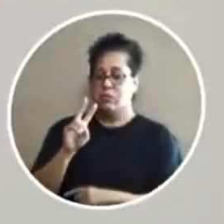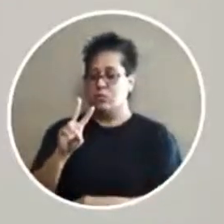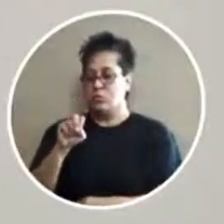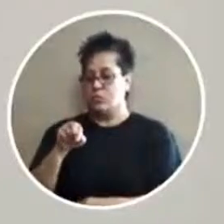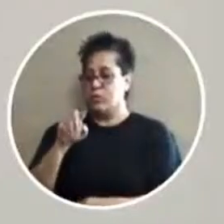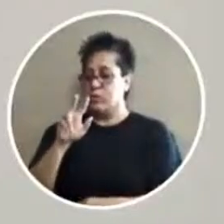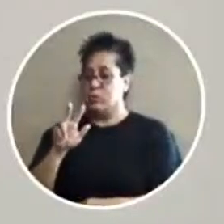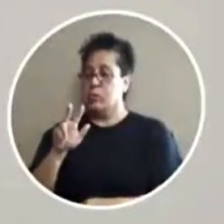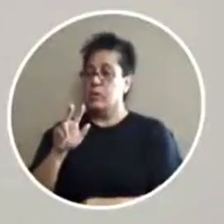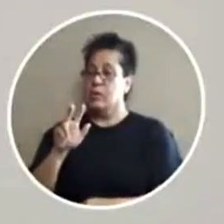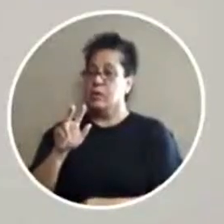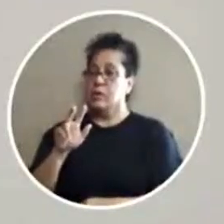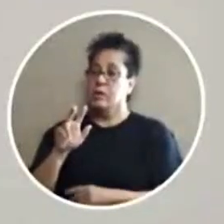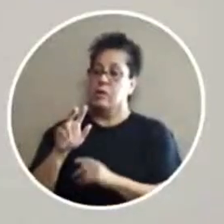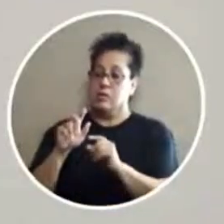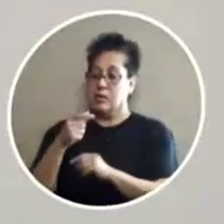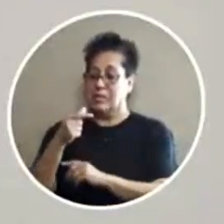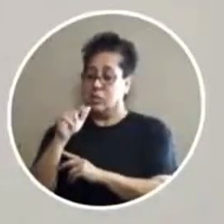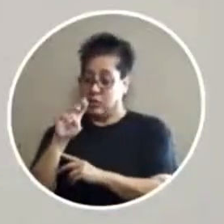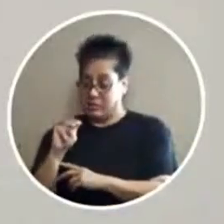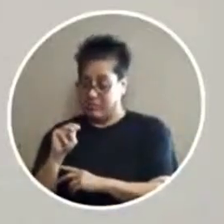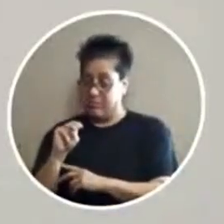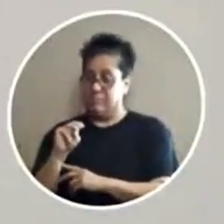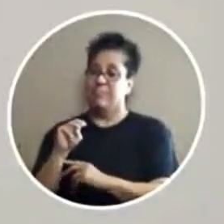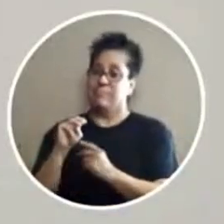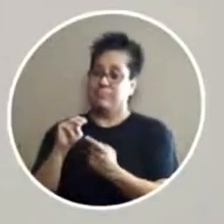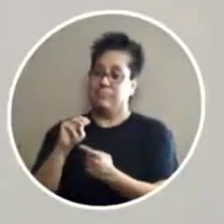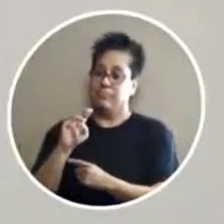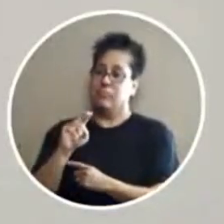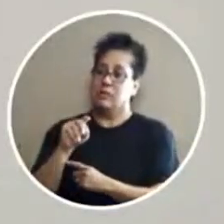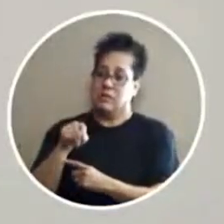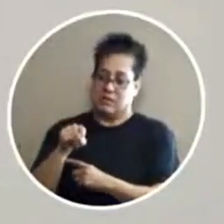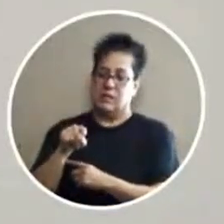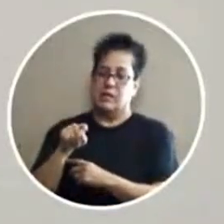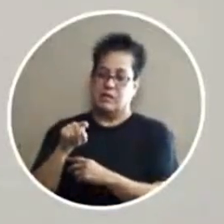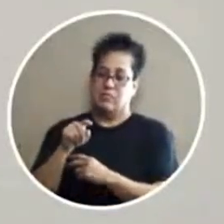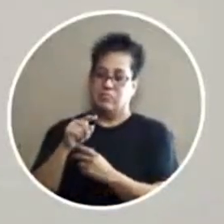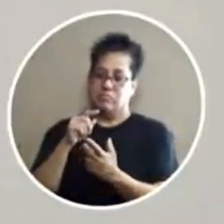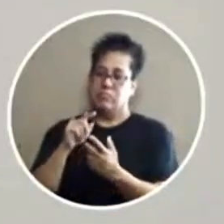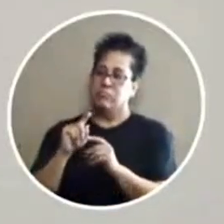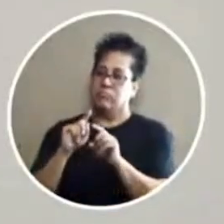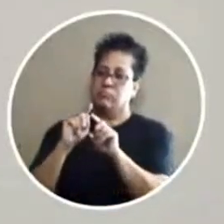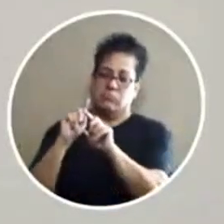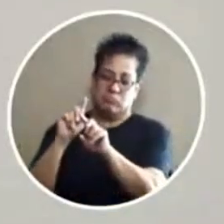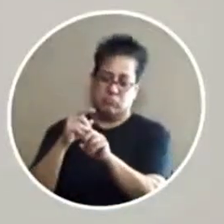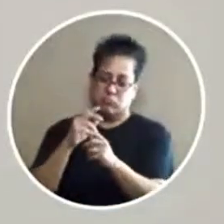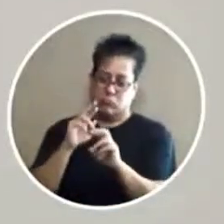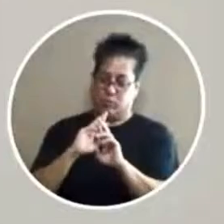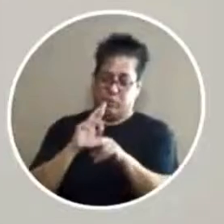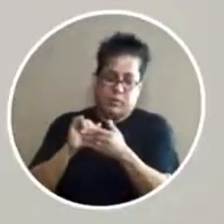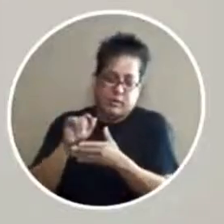2.3% for those who like to go to gyms. Those are the only ones who reported having been to a gym.